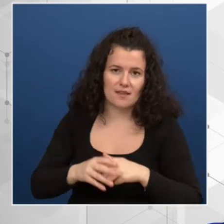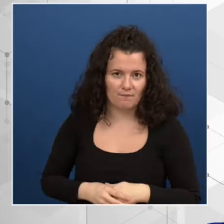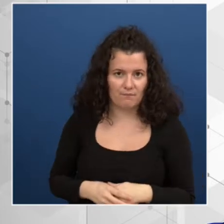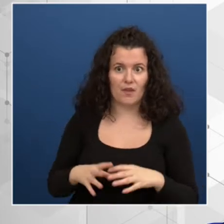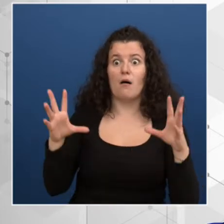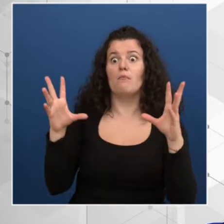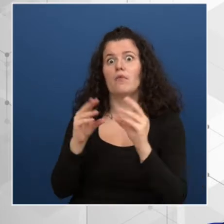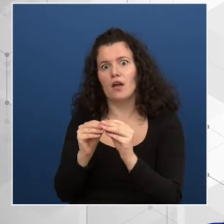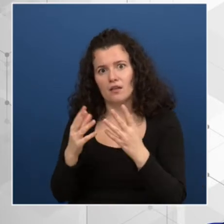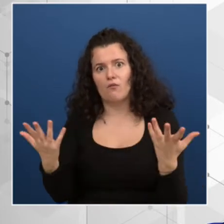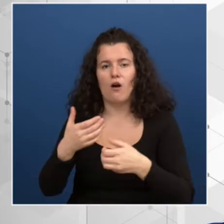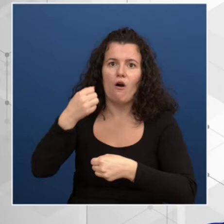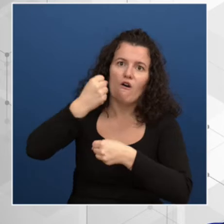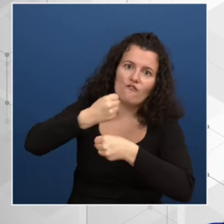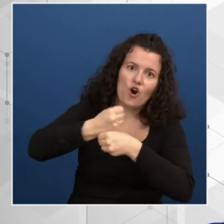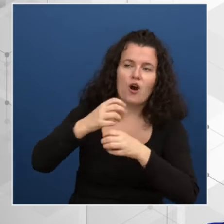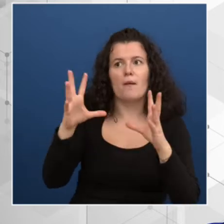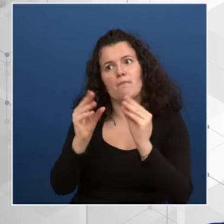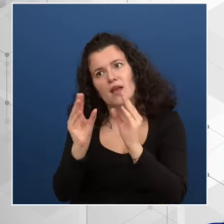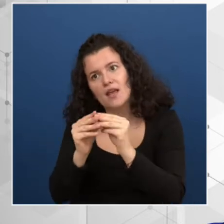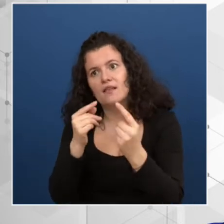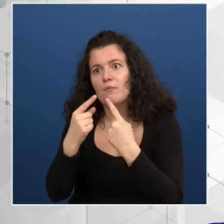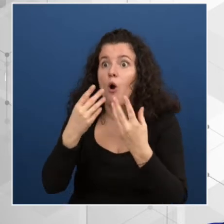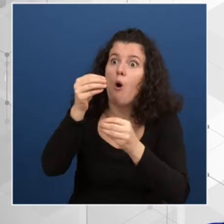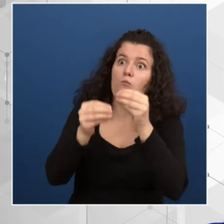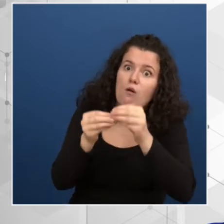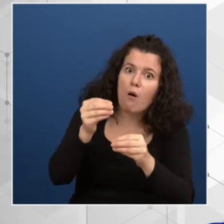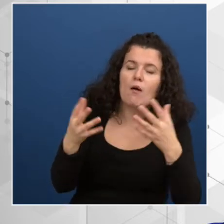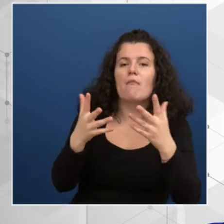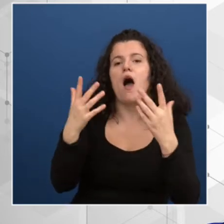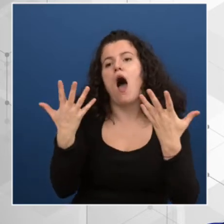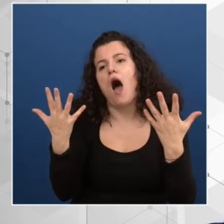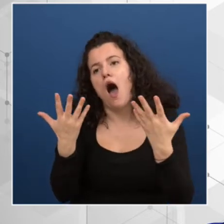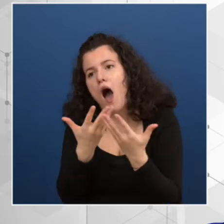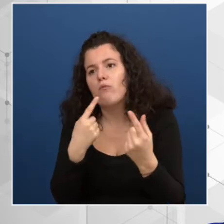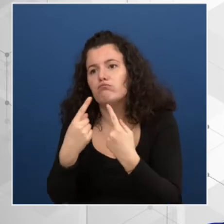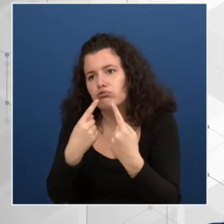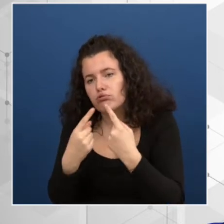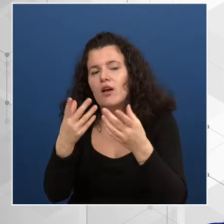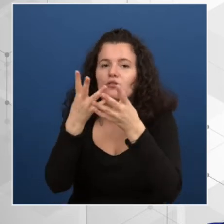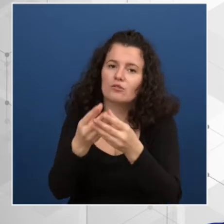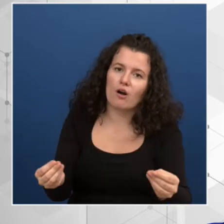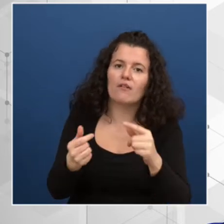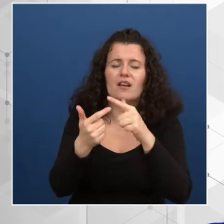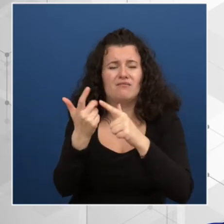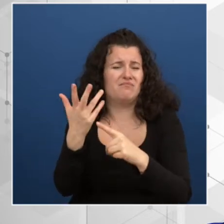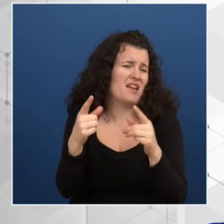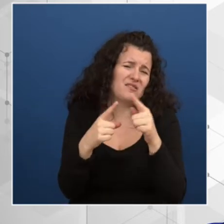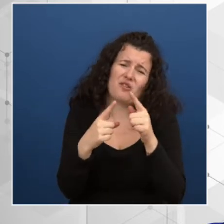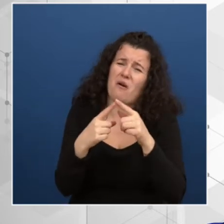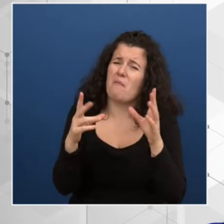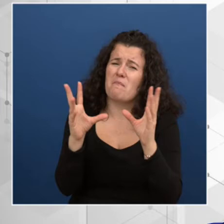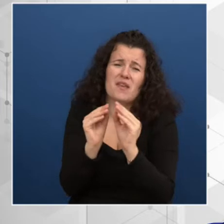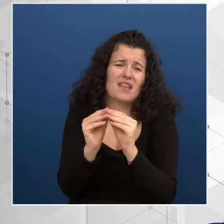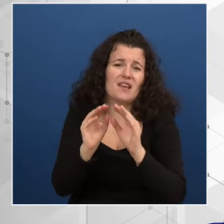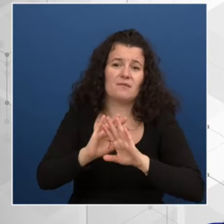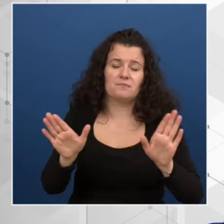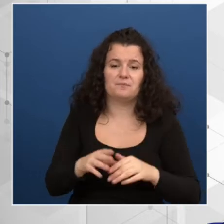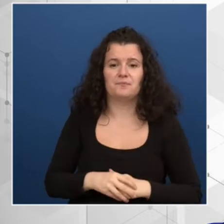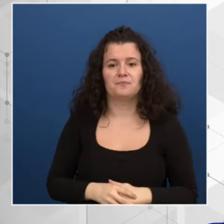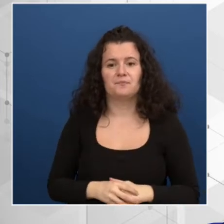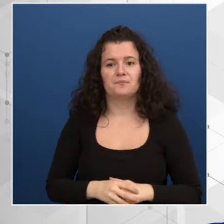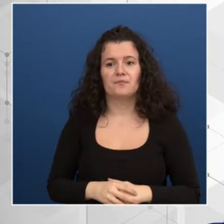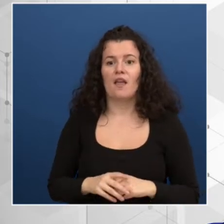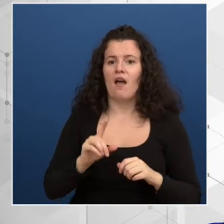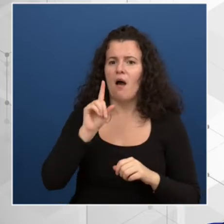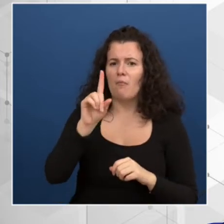problems, communicate. Consider key meeting features. So firstly, smack bang in the middle of this slide is background settings or